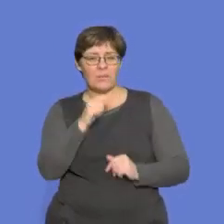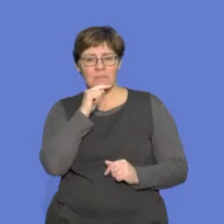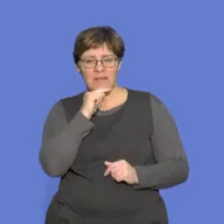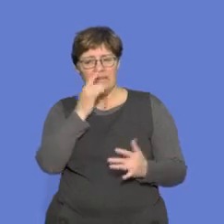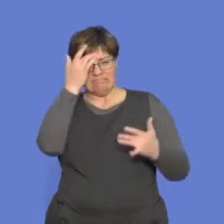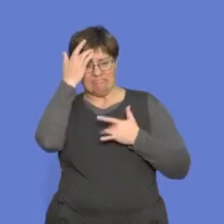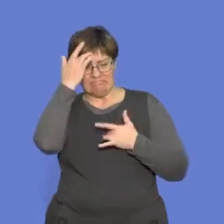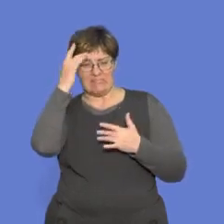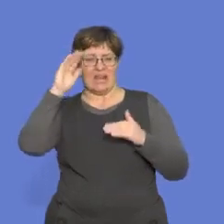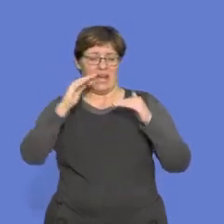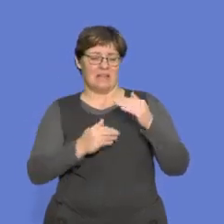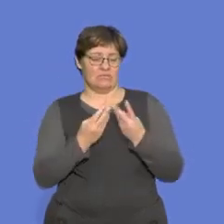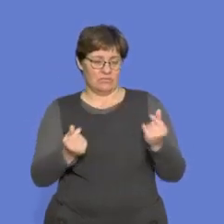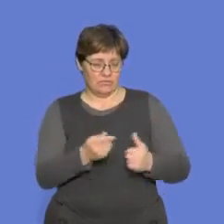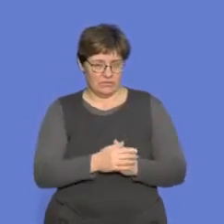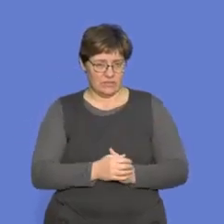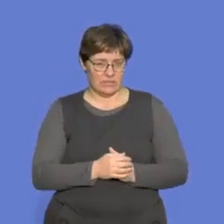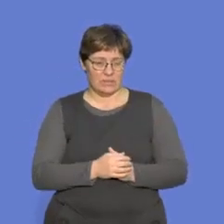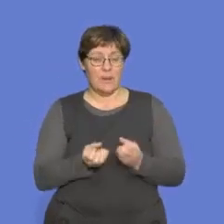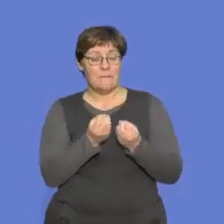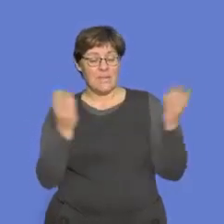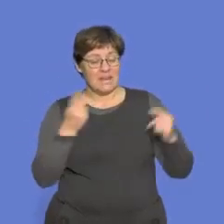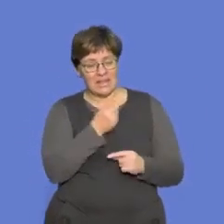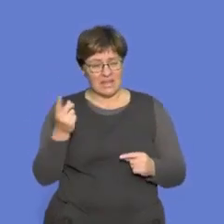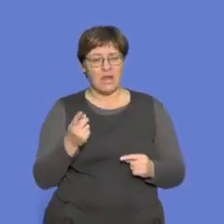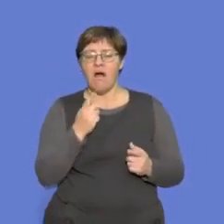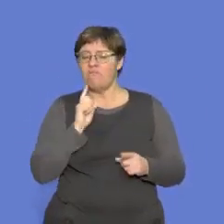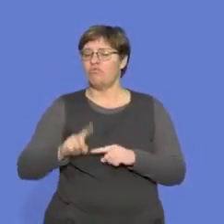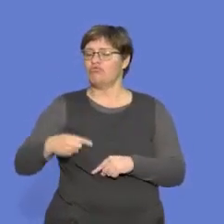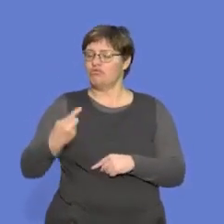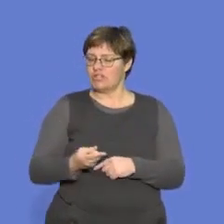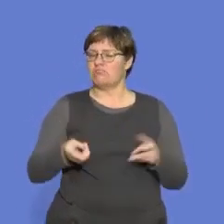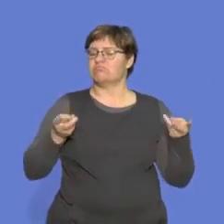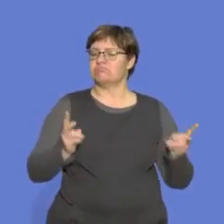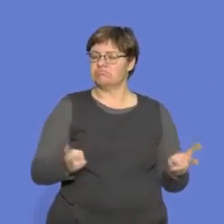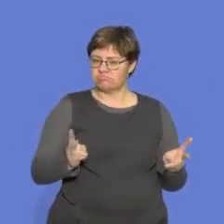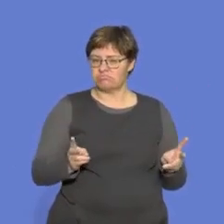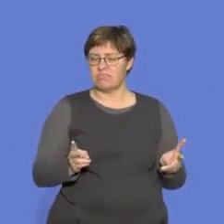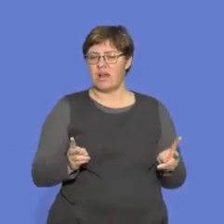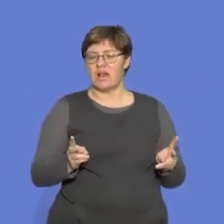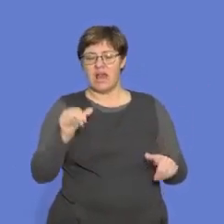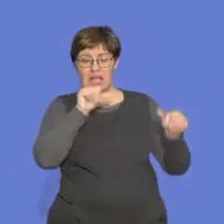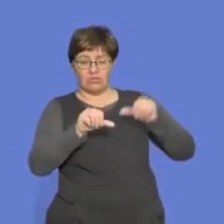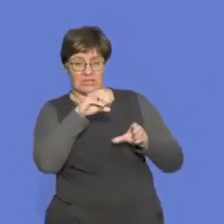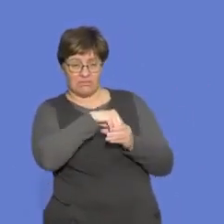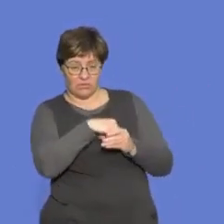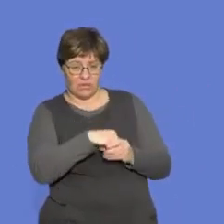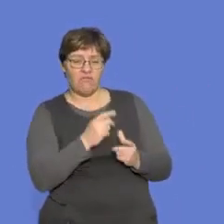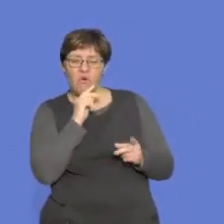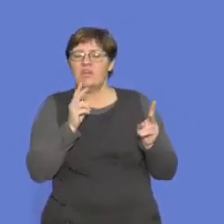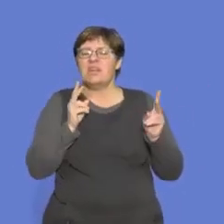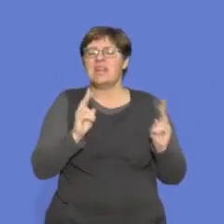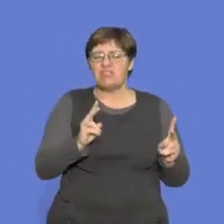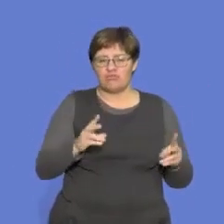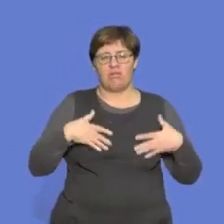plants provide a rich supply of natural ingredients that are used for natural remedies. The fact that we've